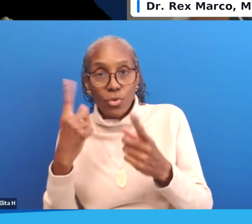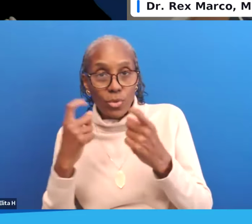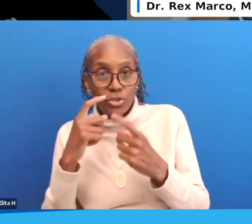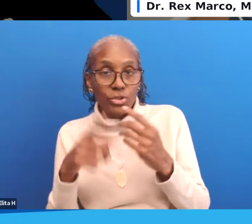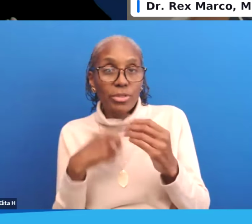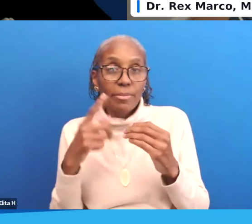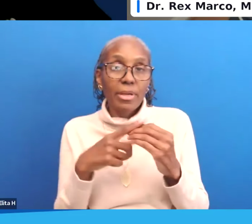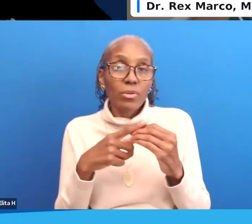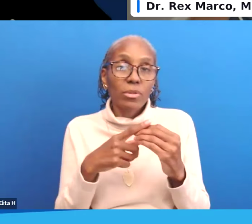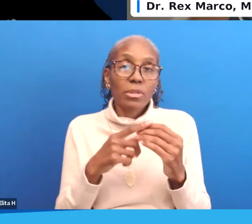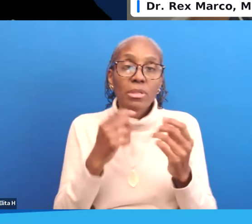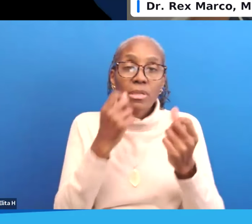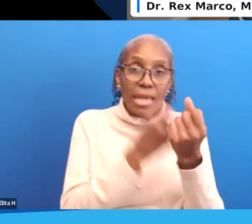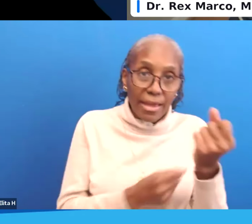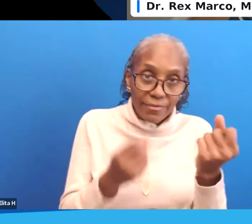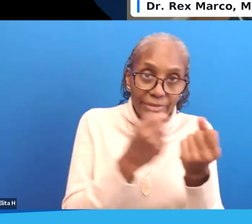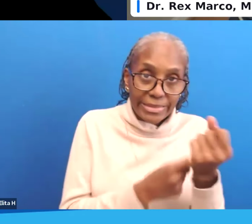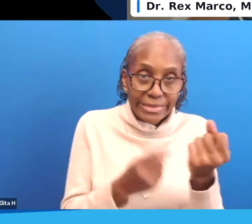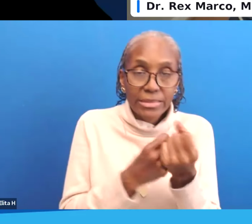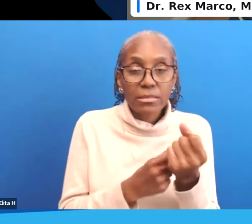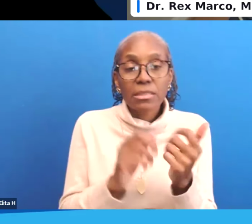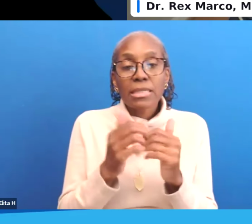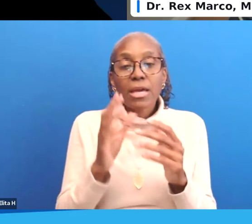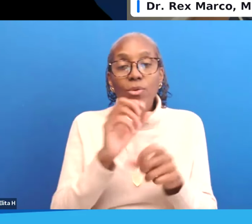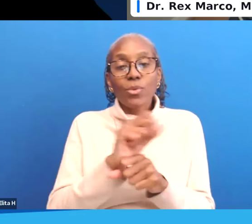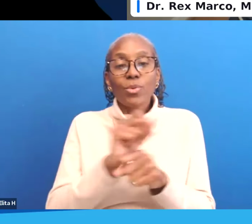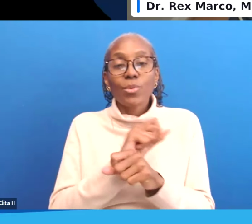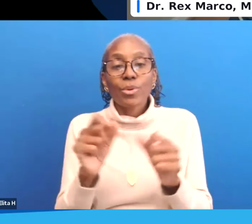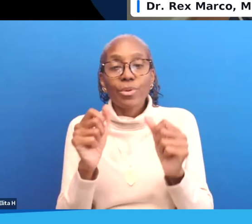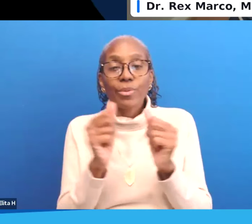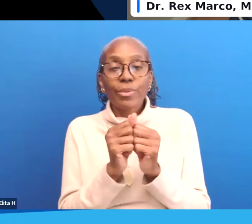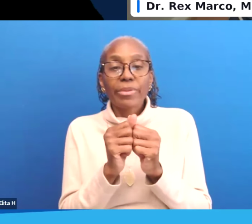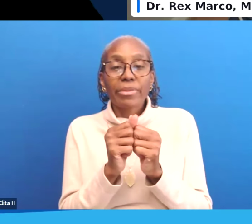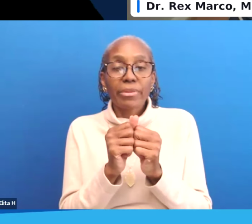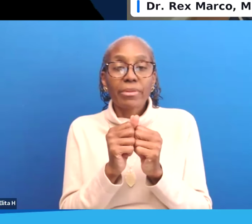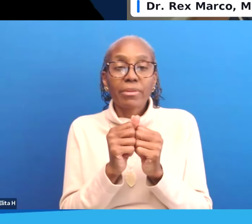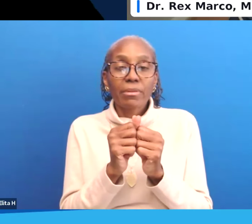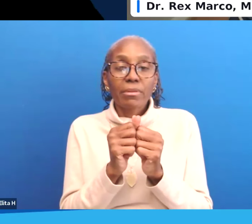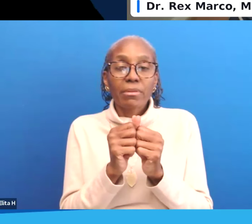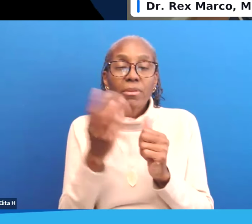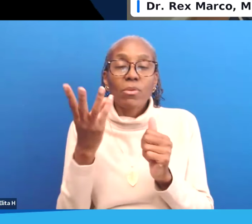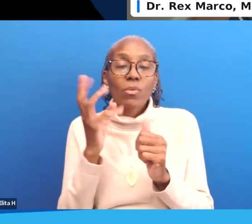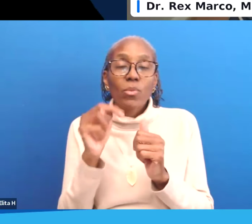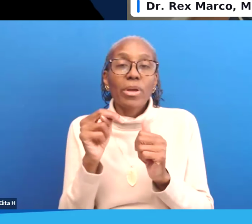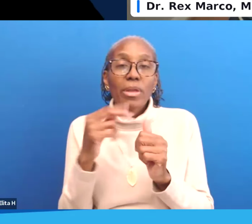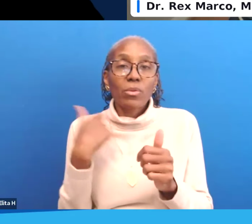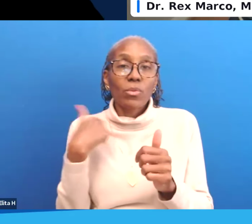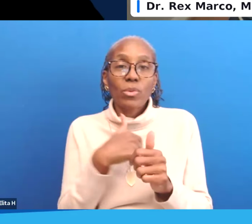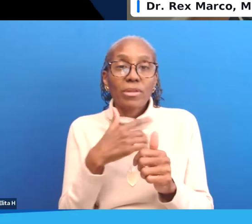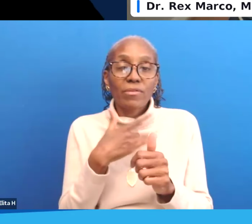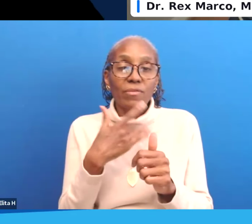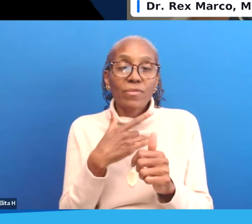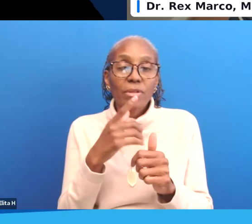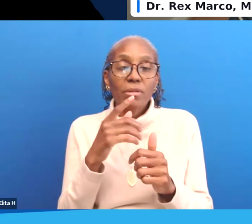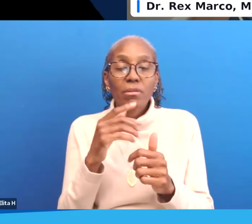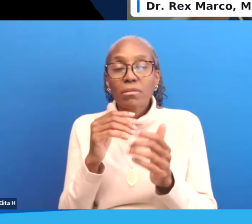about advocacy. How do we work with when we feel there's